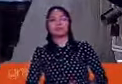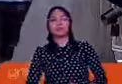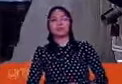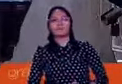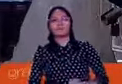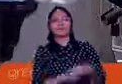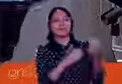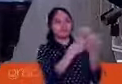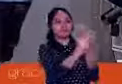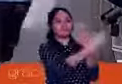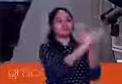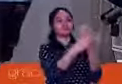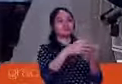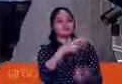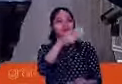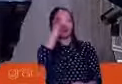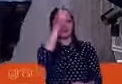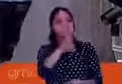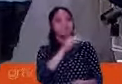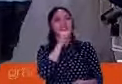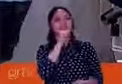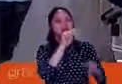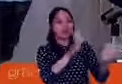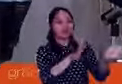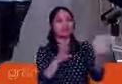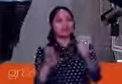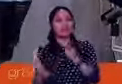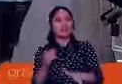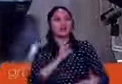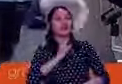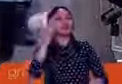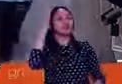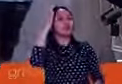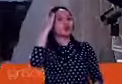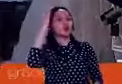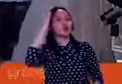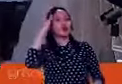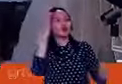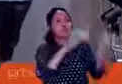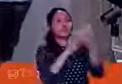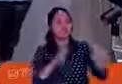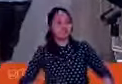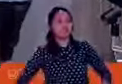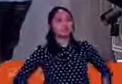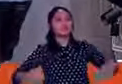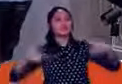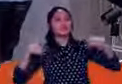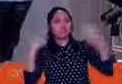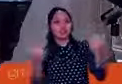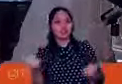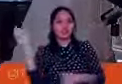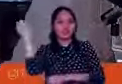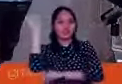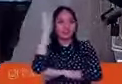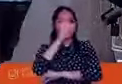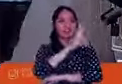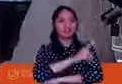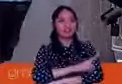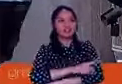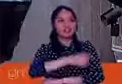with me. God is not dead, I know He lives